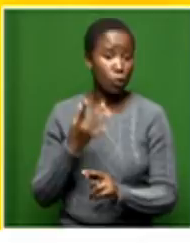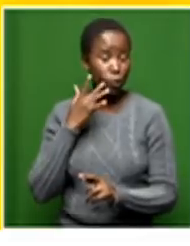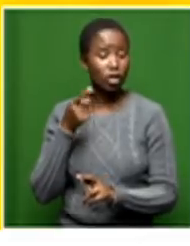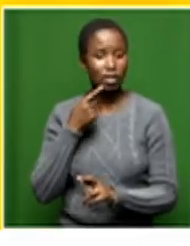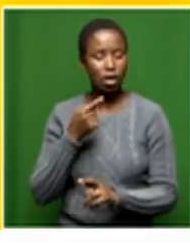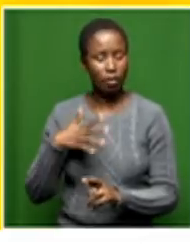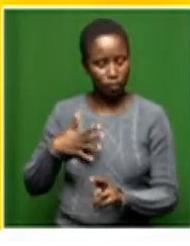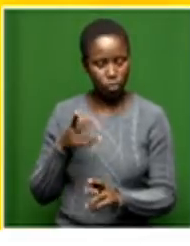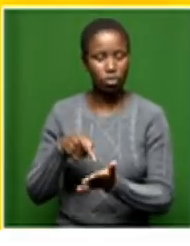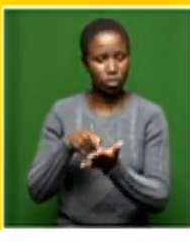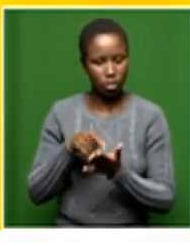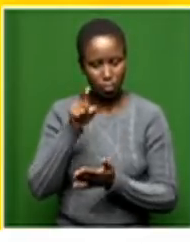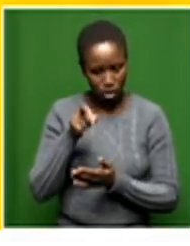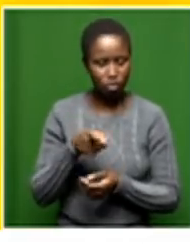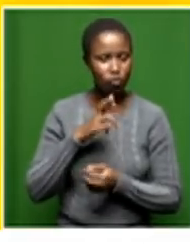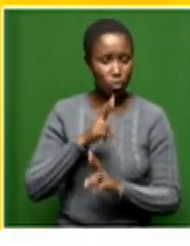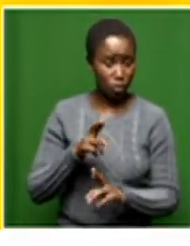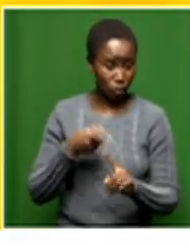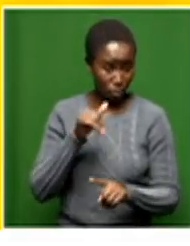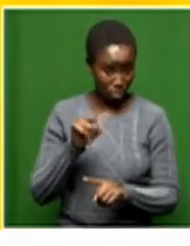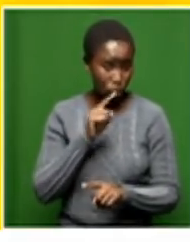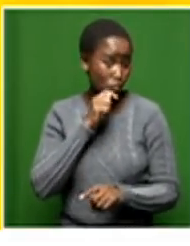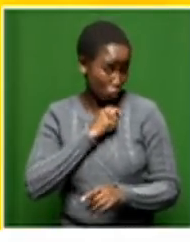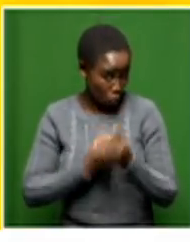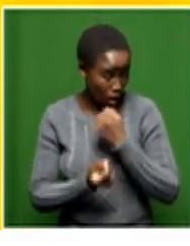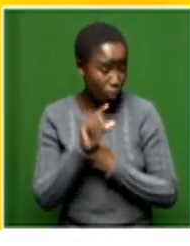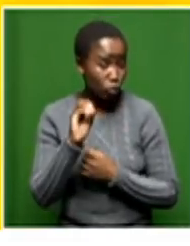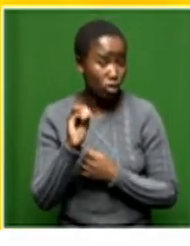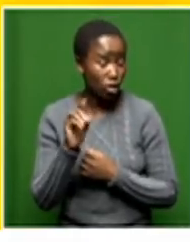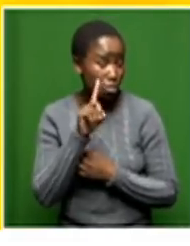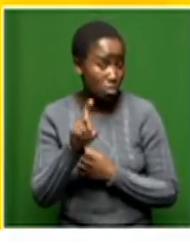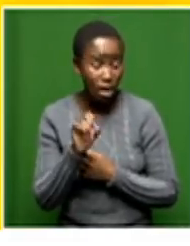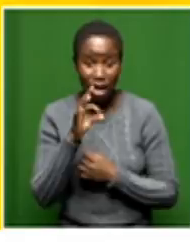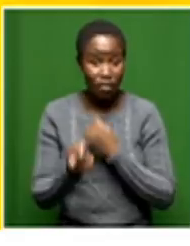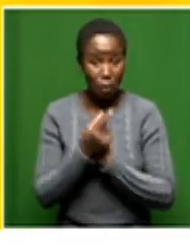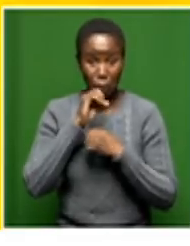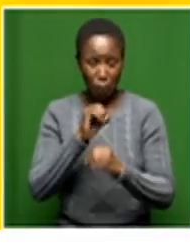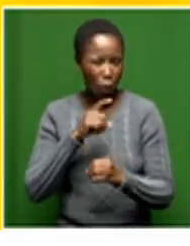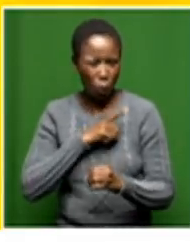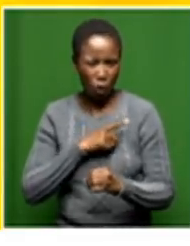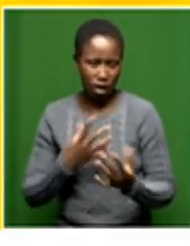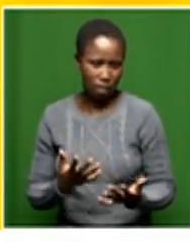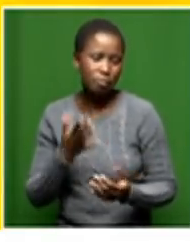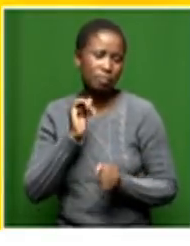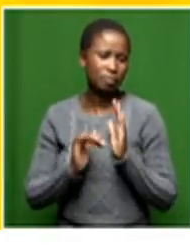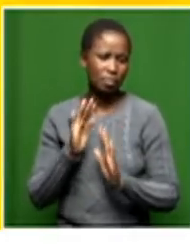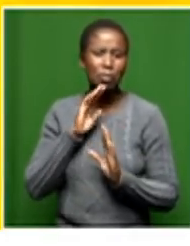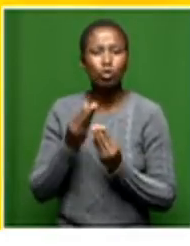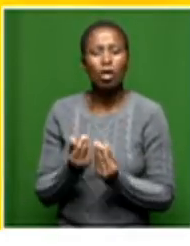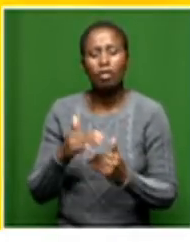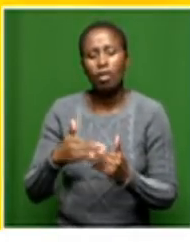demand responses from them. Is that happening? If it's not happening, why is it not happening? And what is the